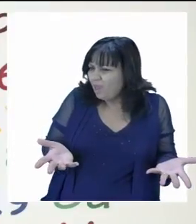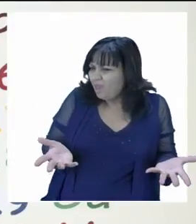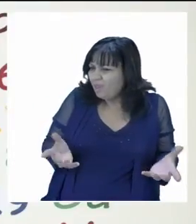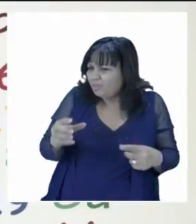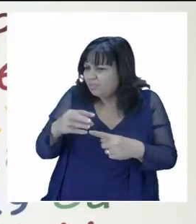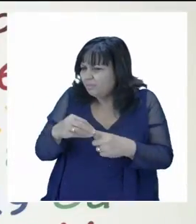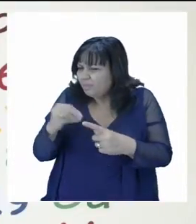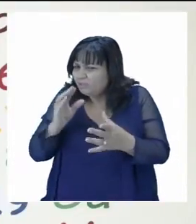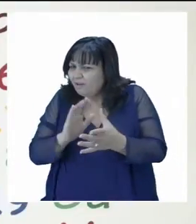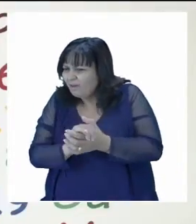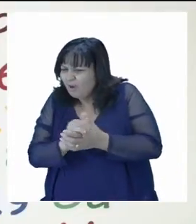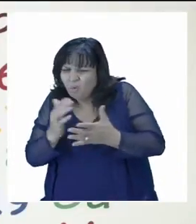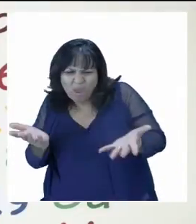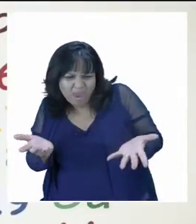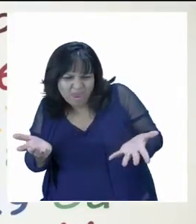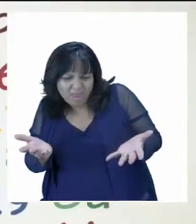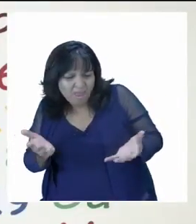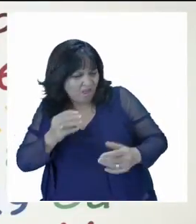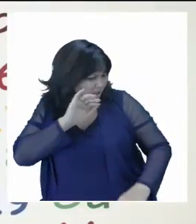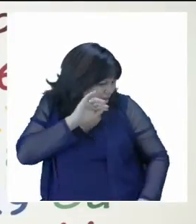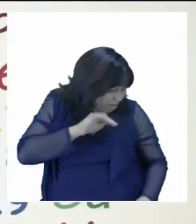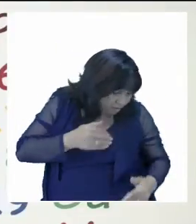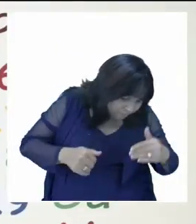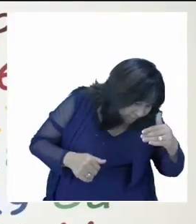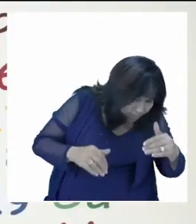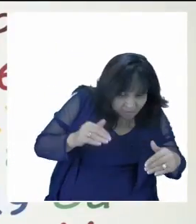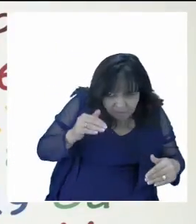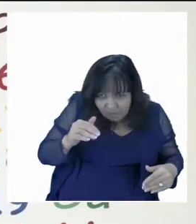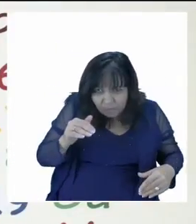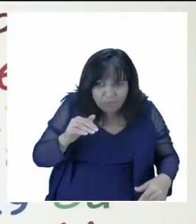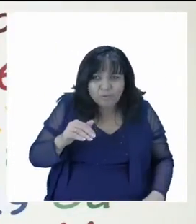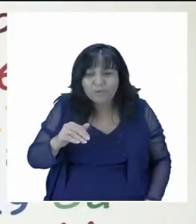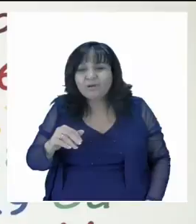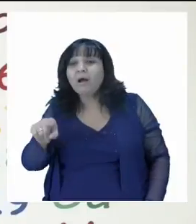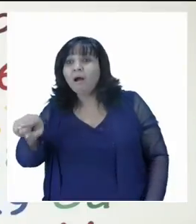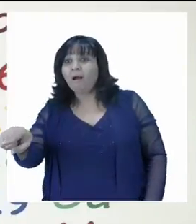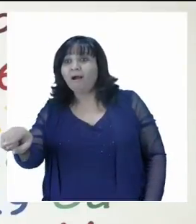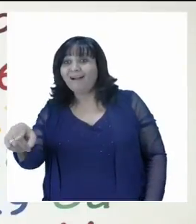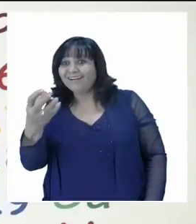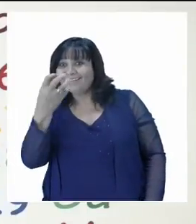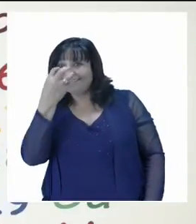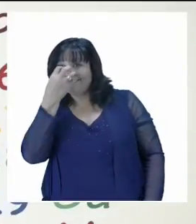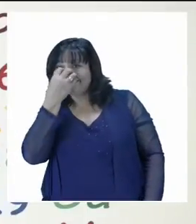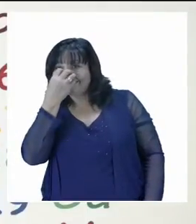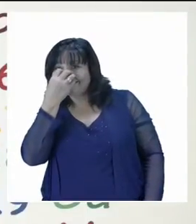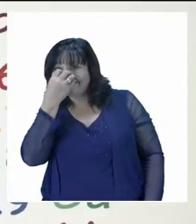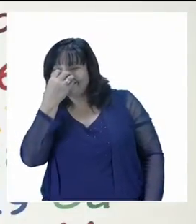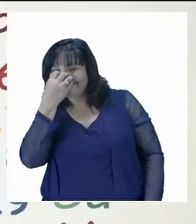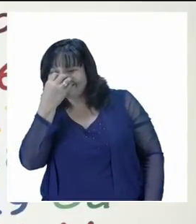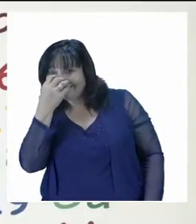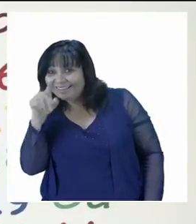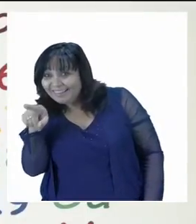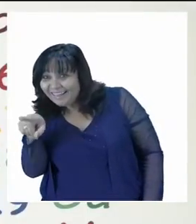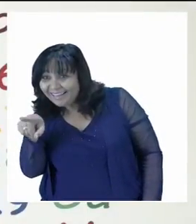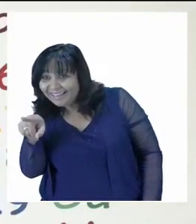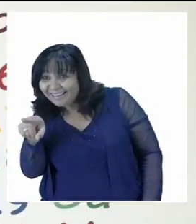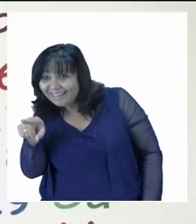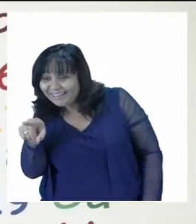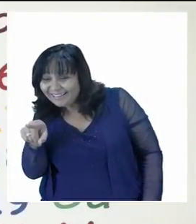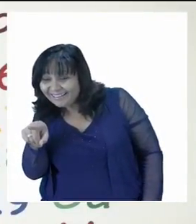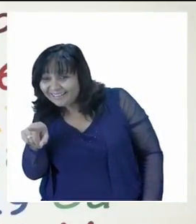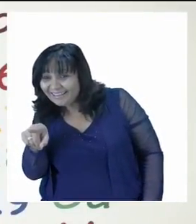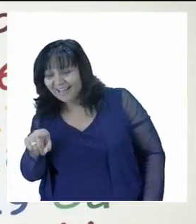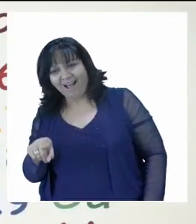friend today. Where is Zacky? There he is.